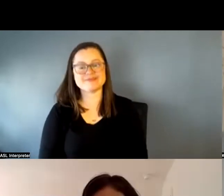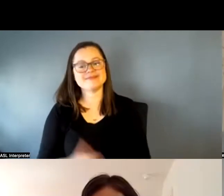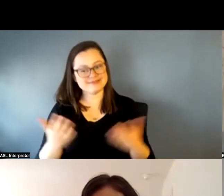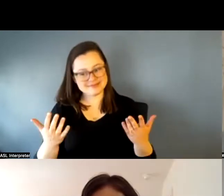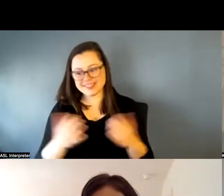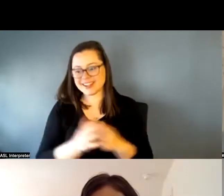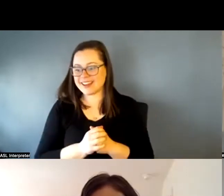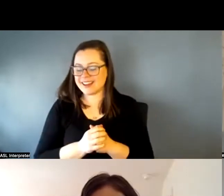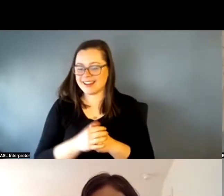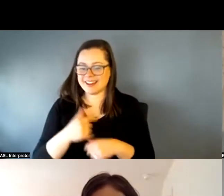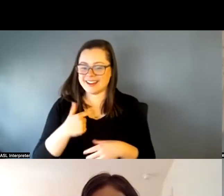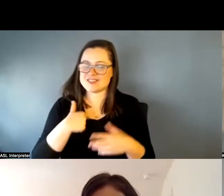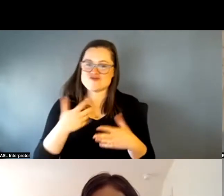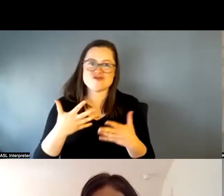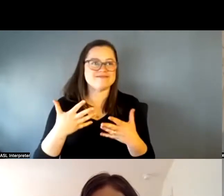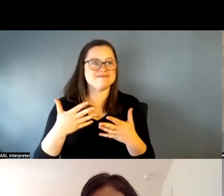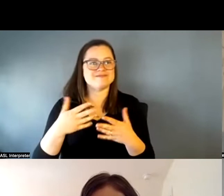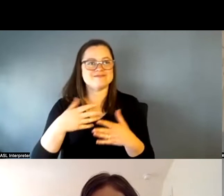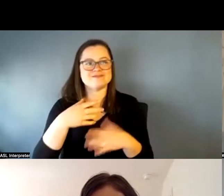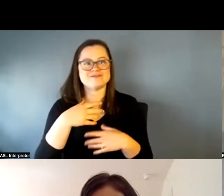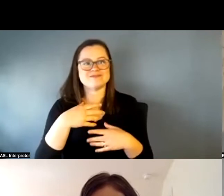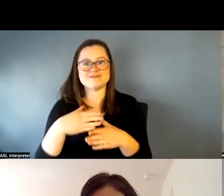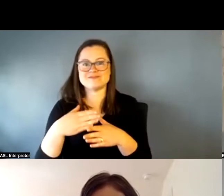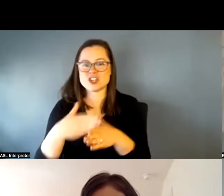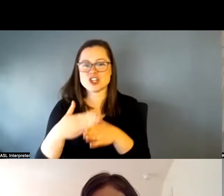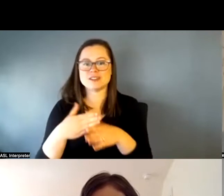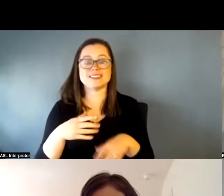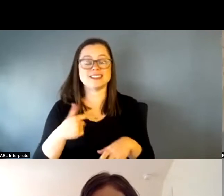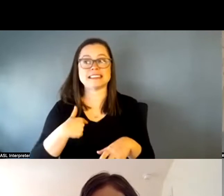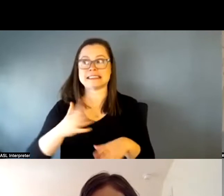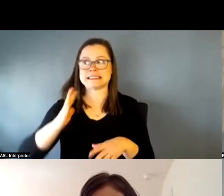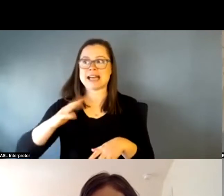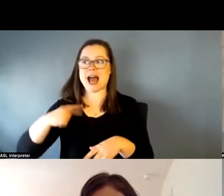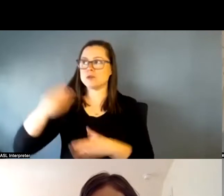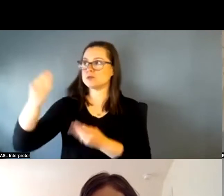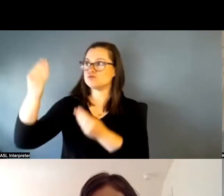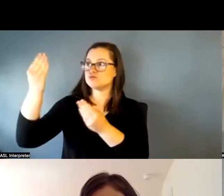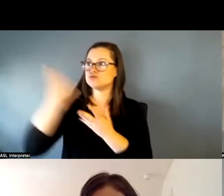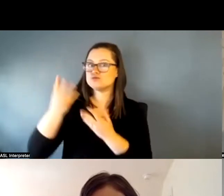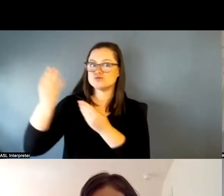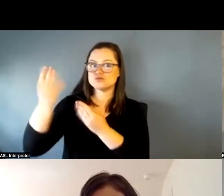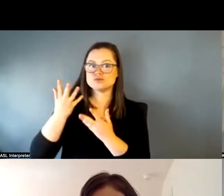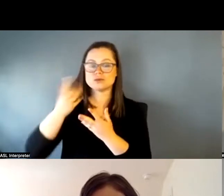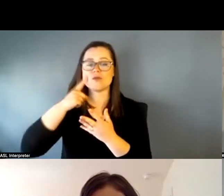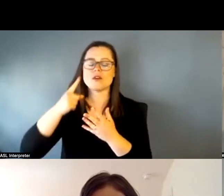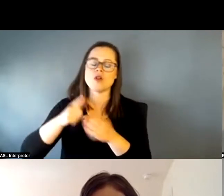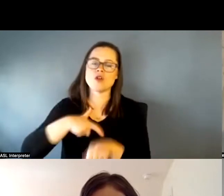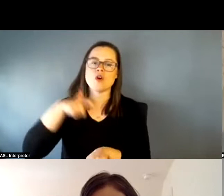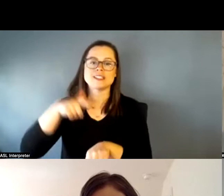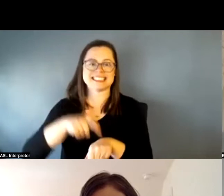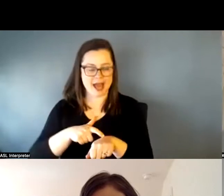just going to say that I was always told for a long time that there's a